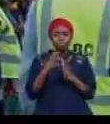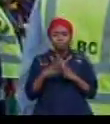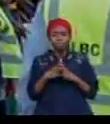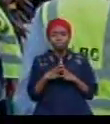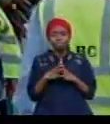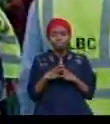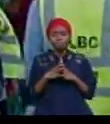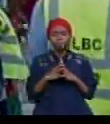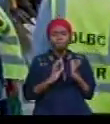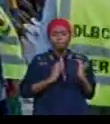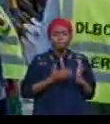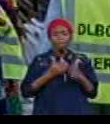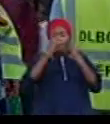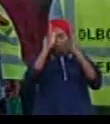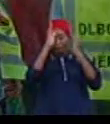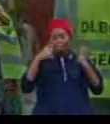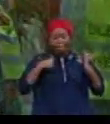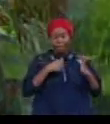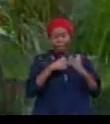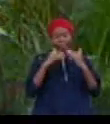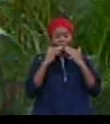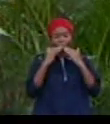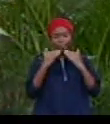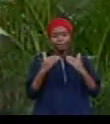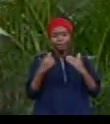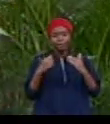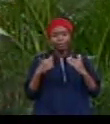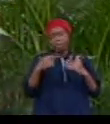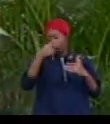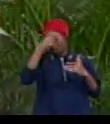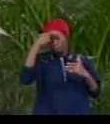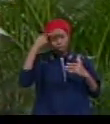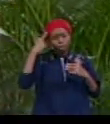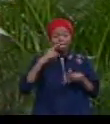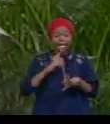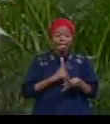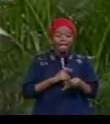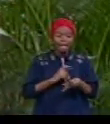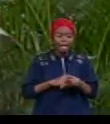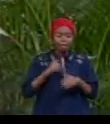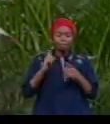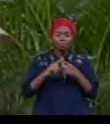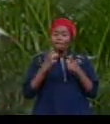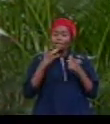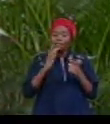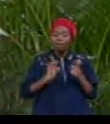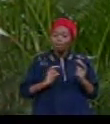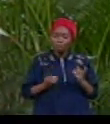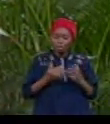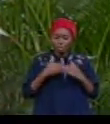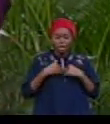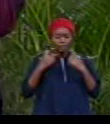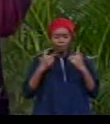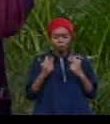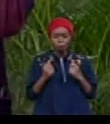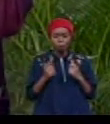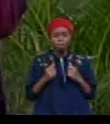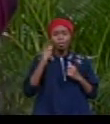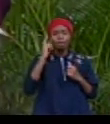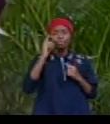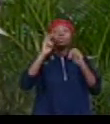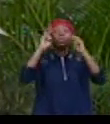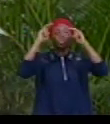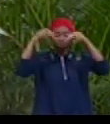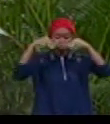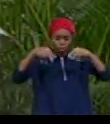Our Father, we thank you because the time to favor us has come. You look down from heaven